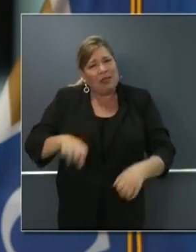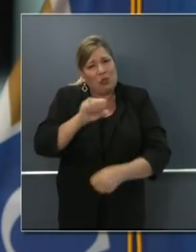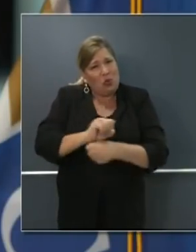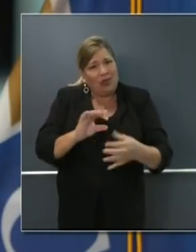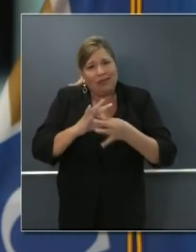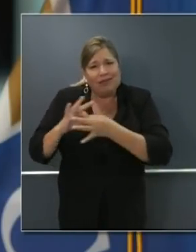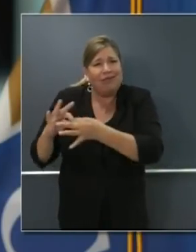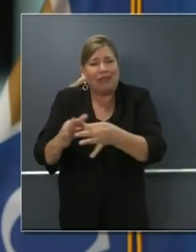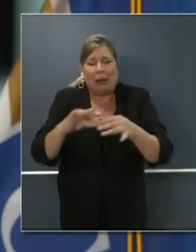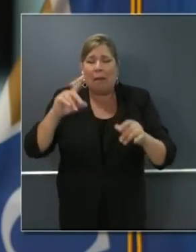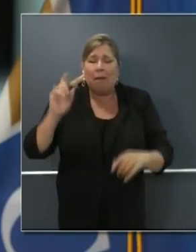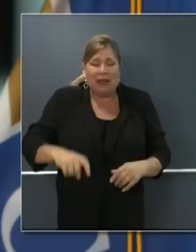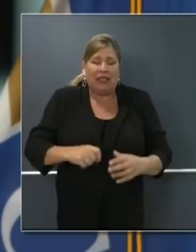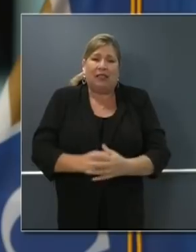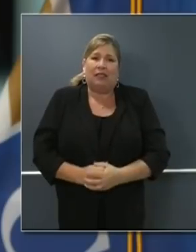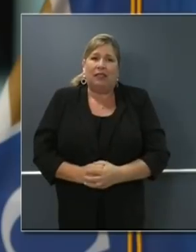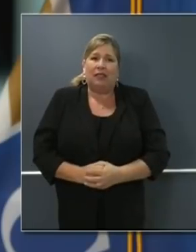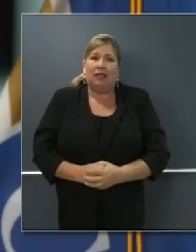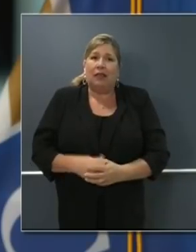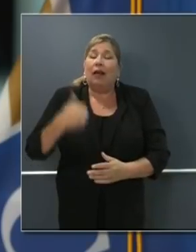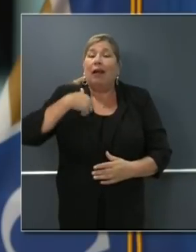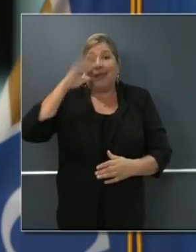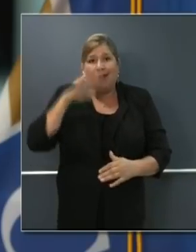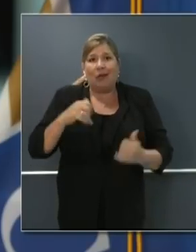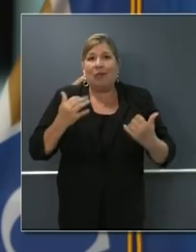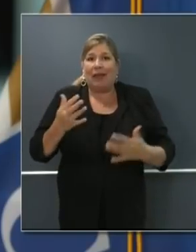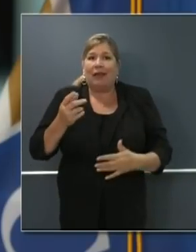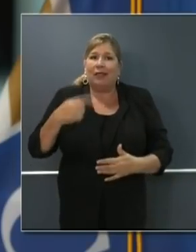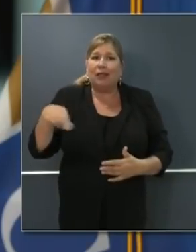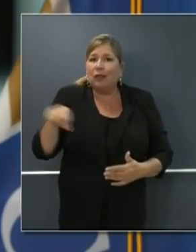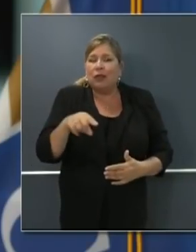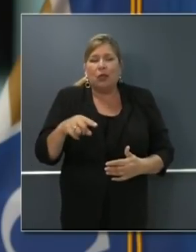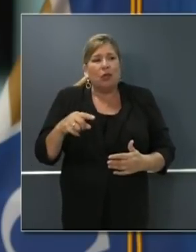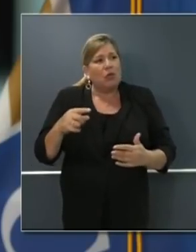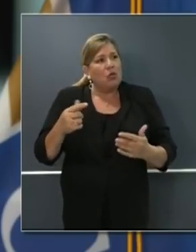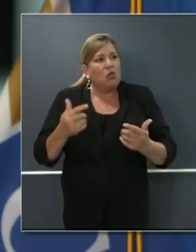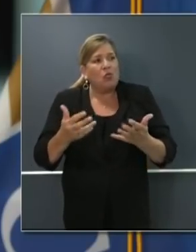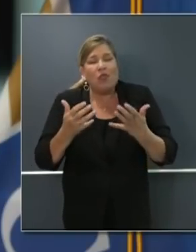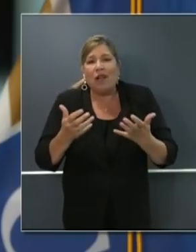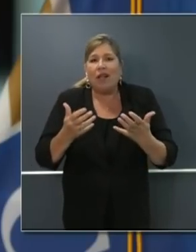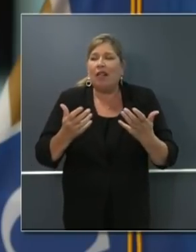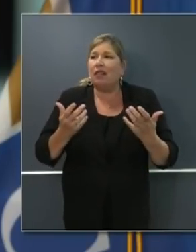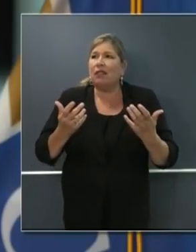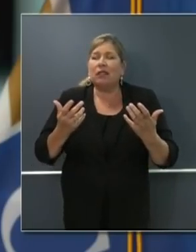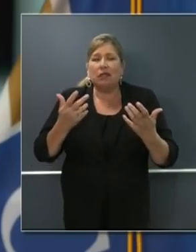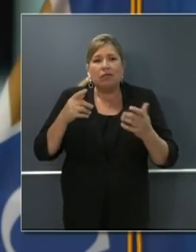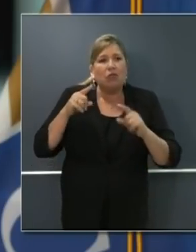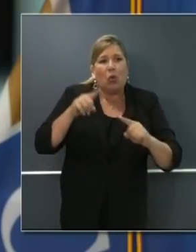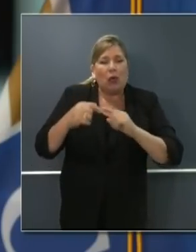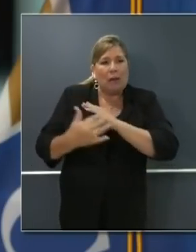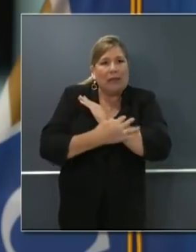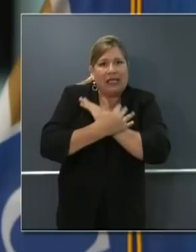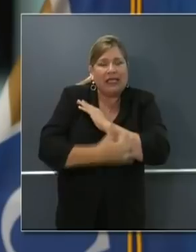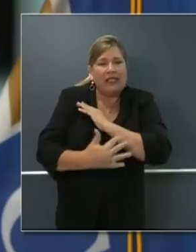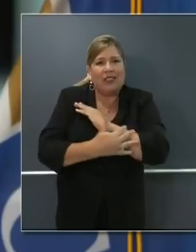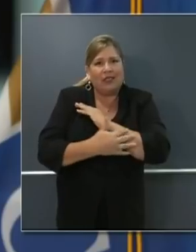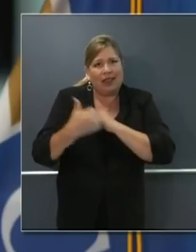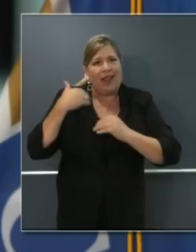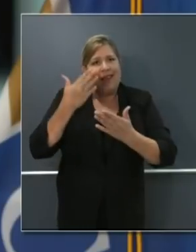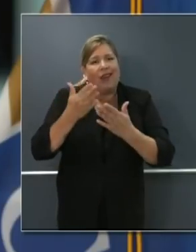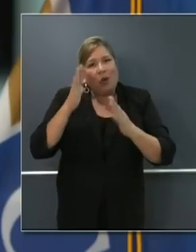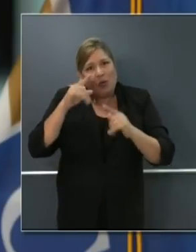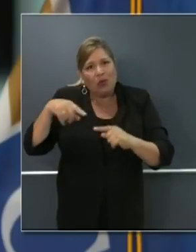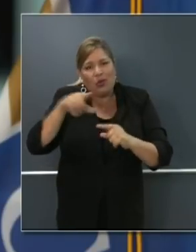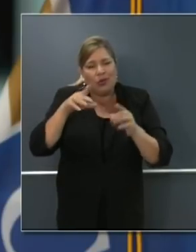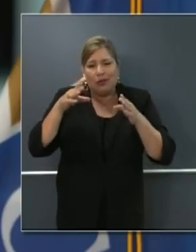And I know there's that urge and that desire, and that's why I hope you take a look at all the new outdoor activities that are absolutely